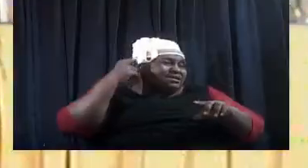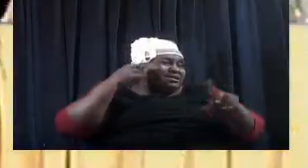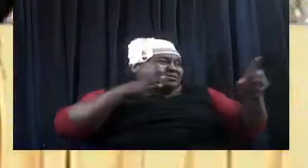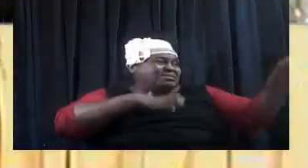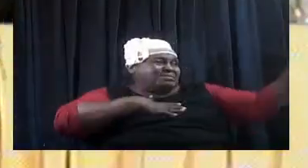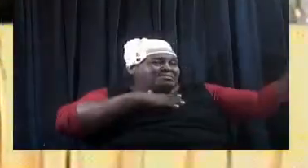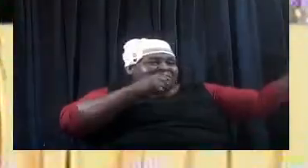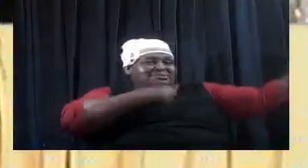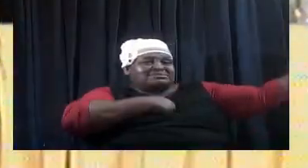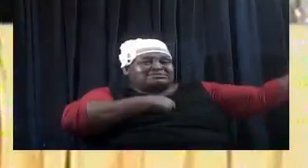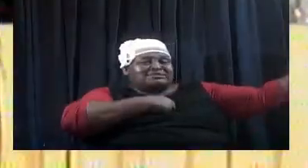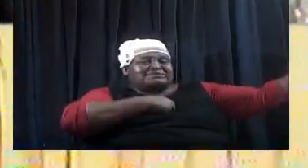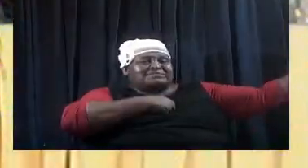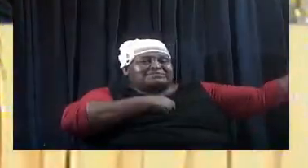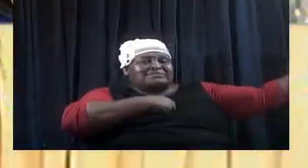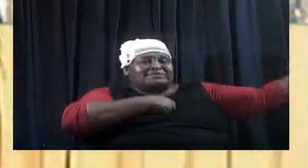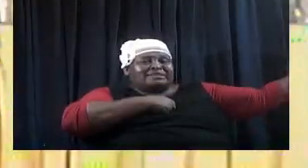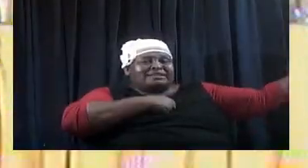Hallelujah.